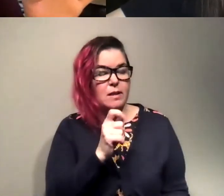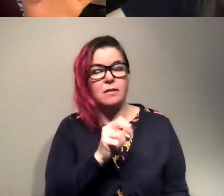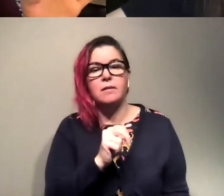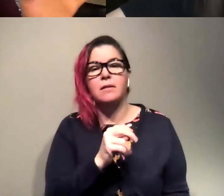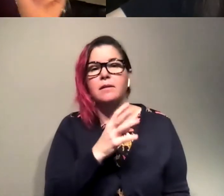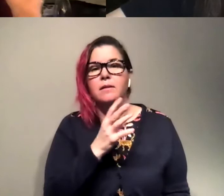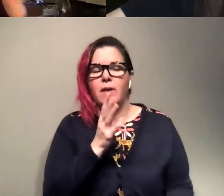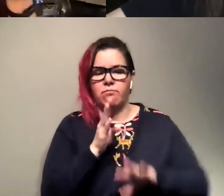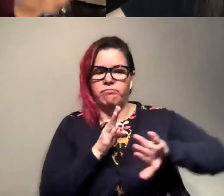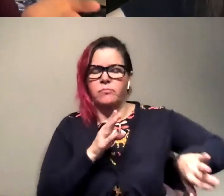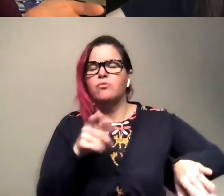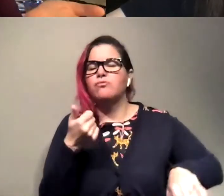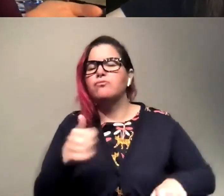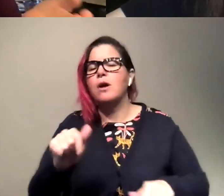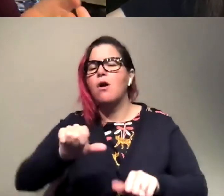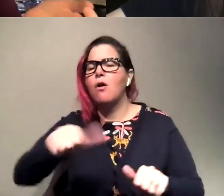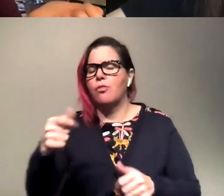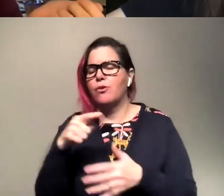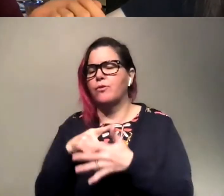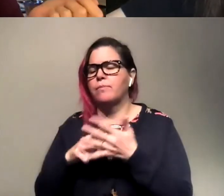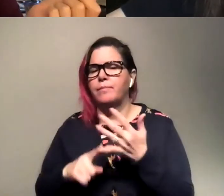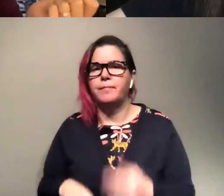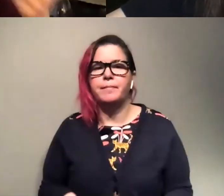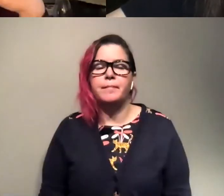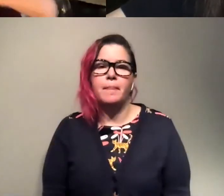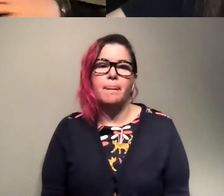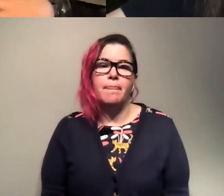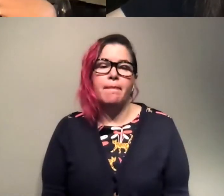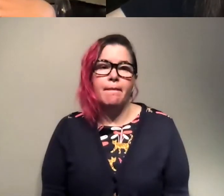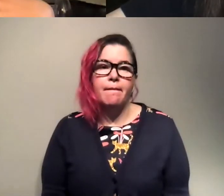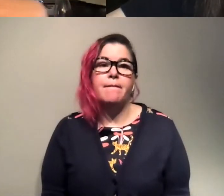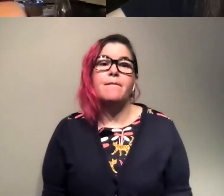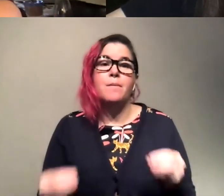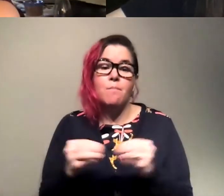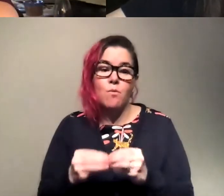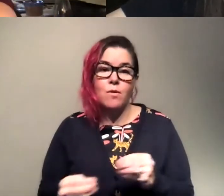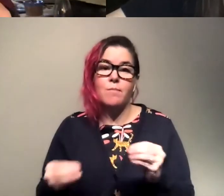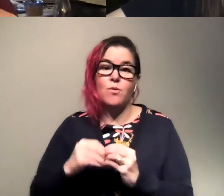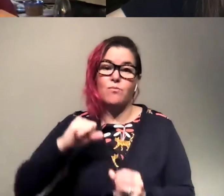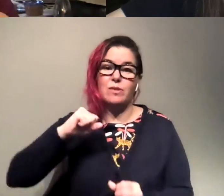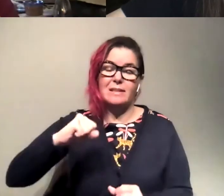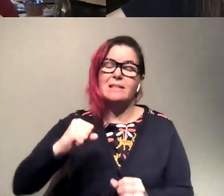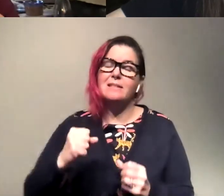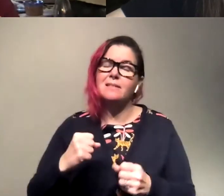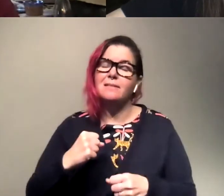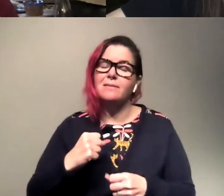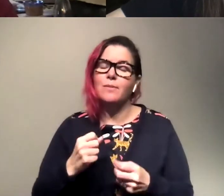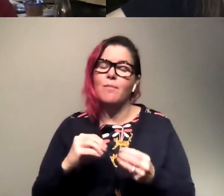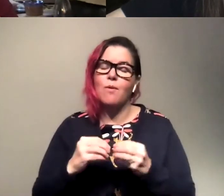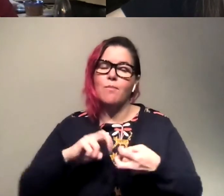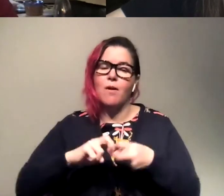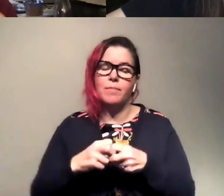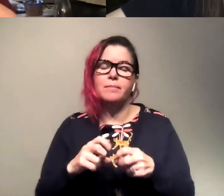try these other things. It becomes less easy as we get to having more and more resistance, but we do still have a pretty decent,